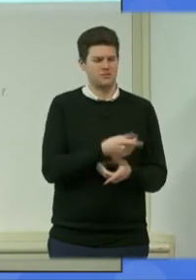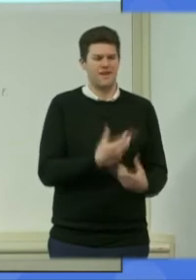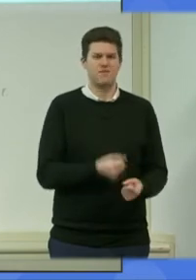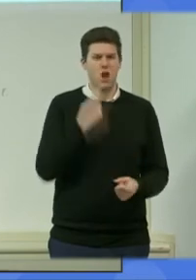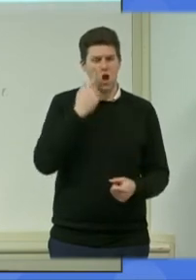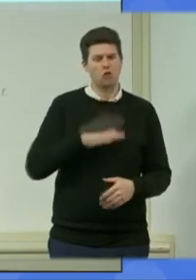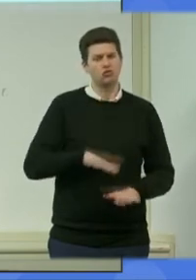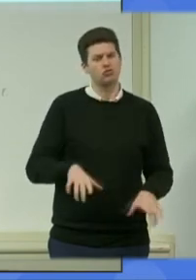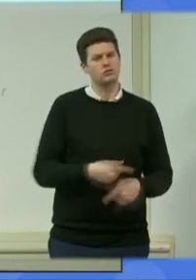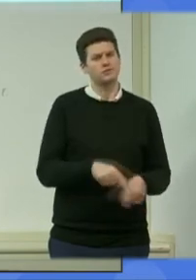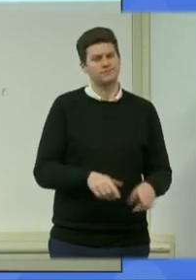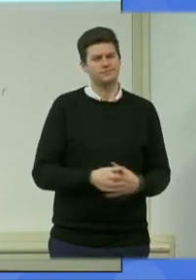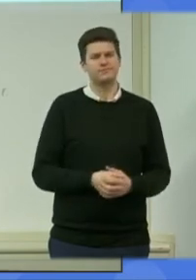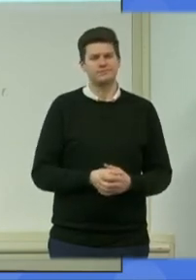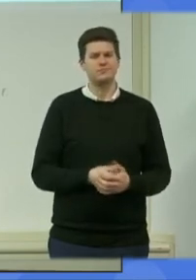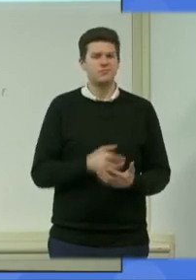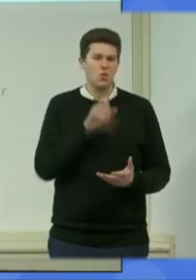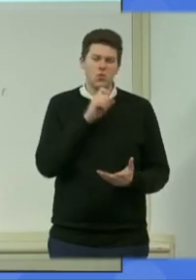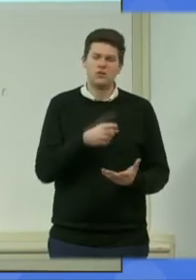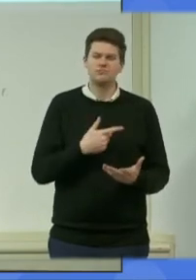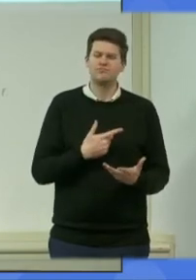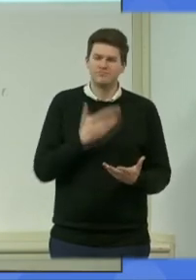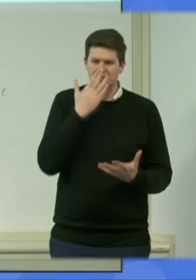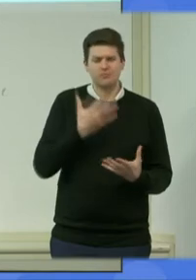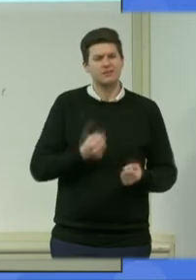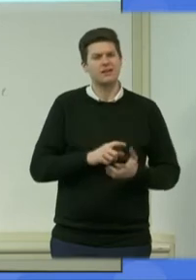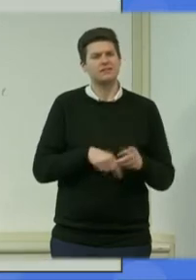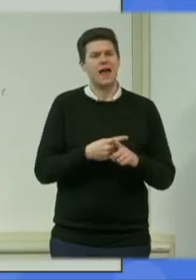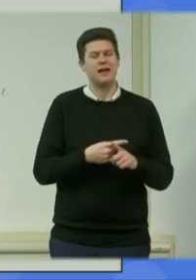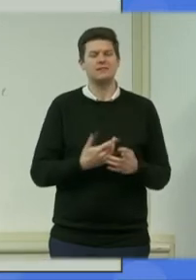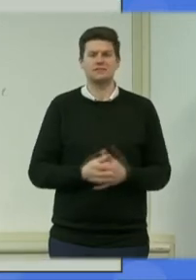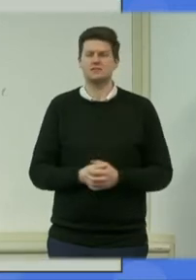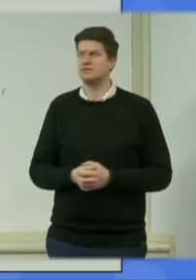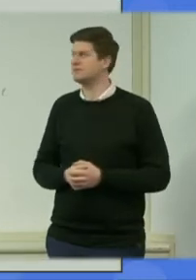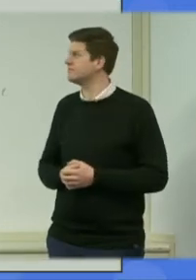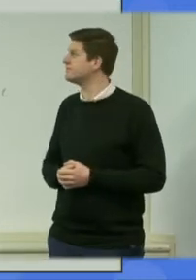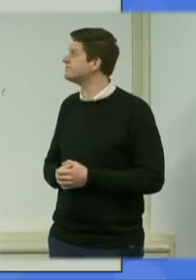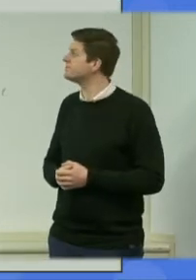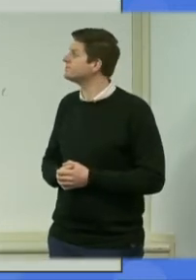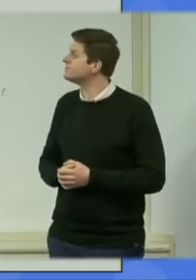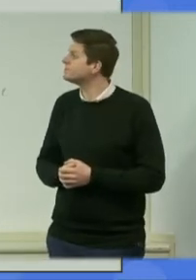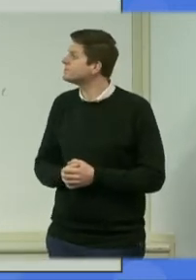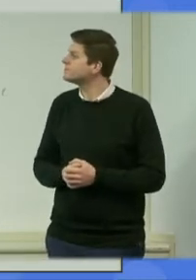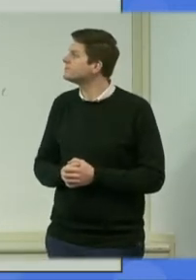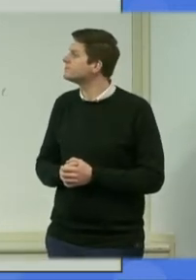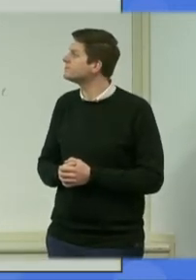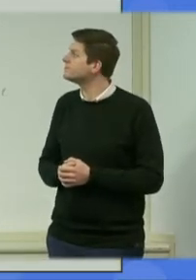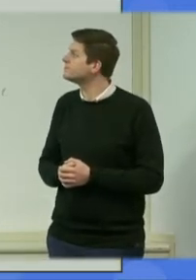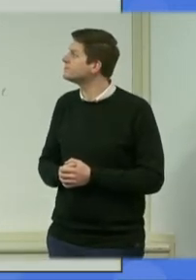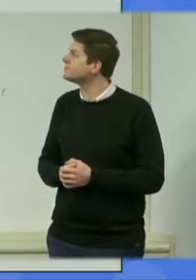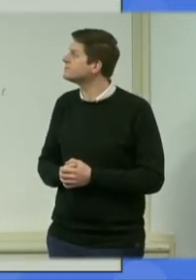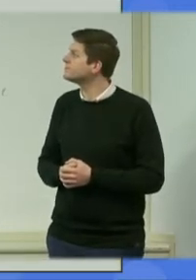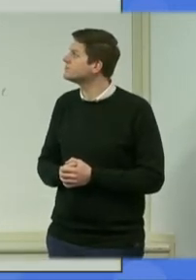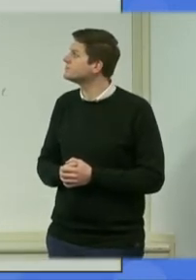unfortunately. Another key point that I think is really worth taking away is that who's made worse off by tax is not always who